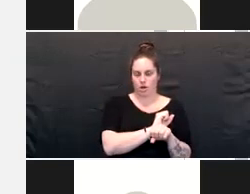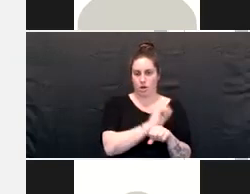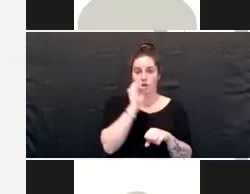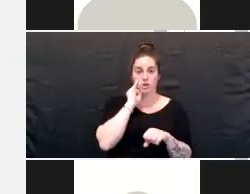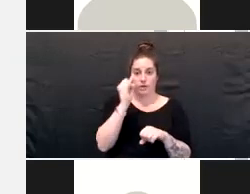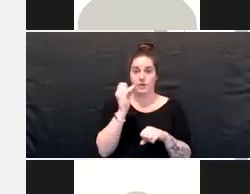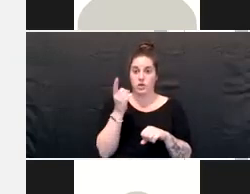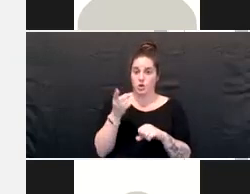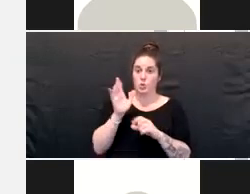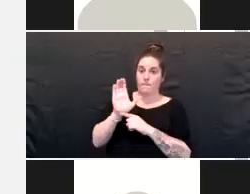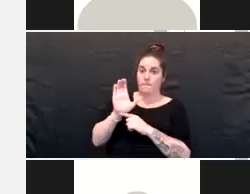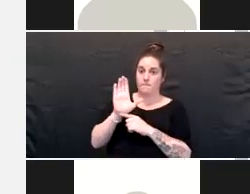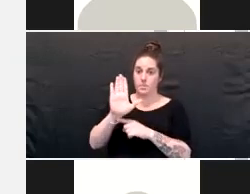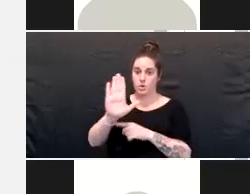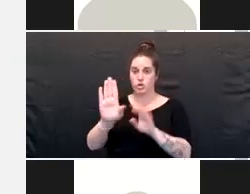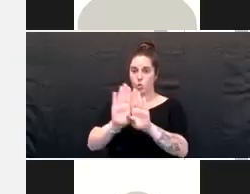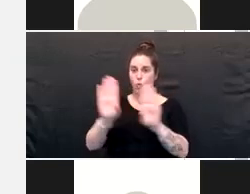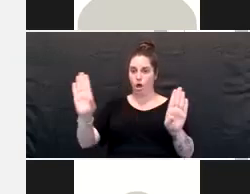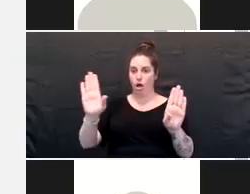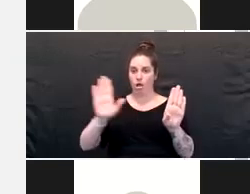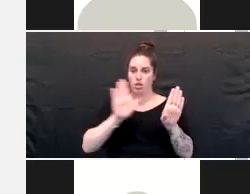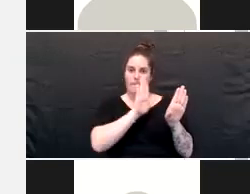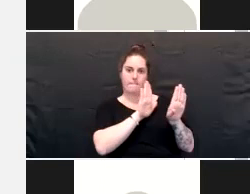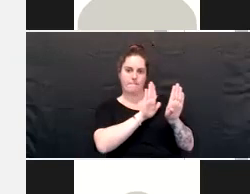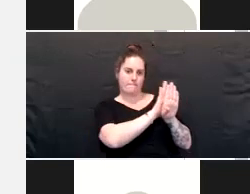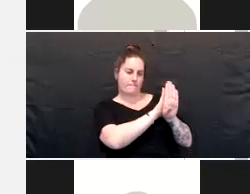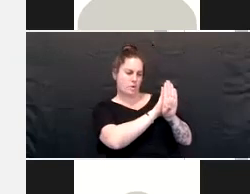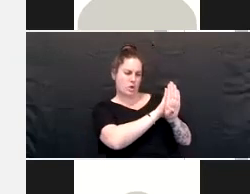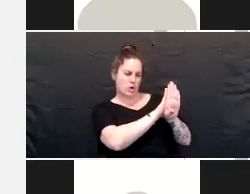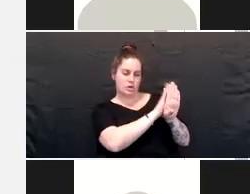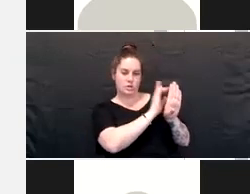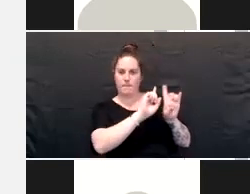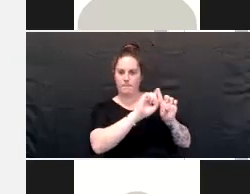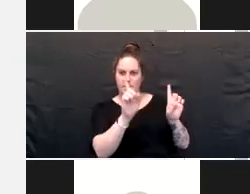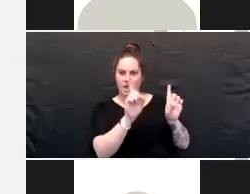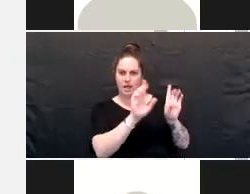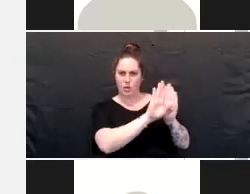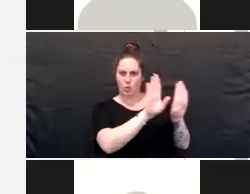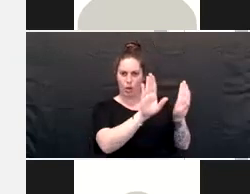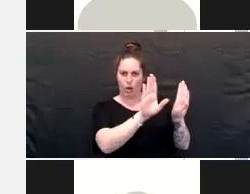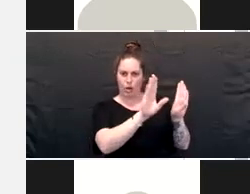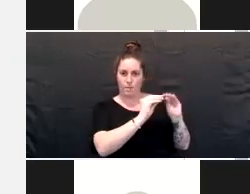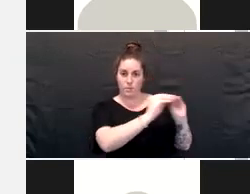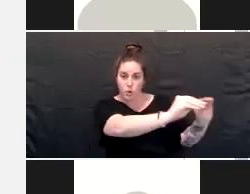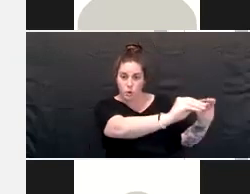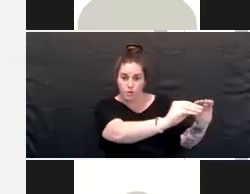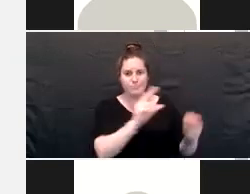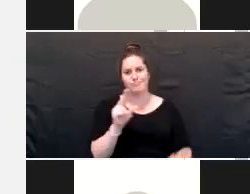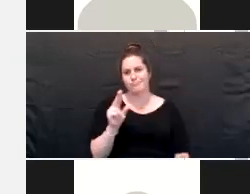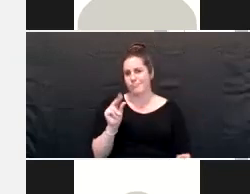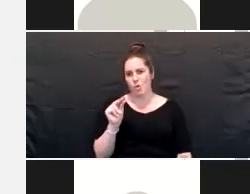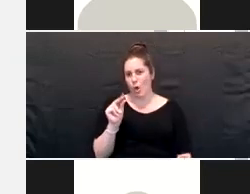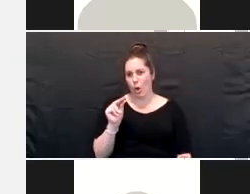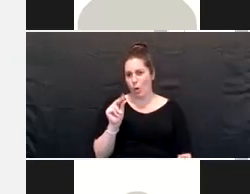applying a force to the wall, but the wall isn't moving, so no work is done. That's a